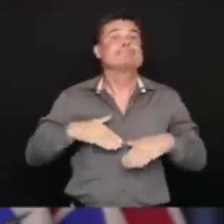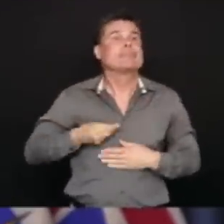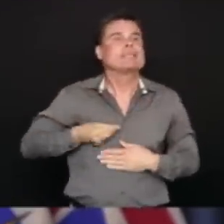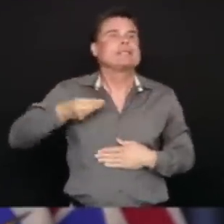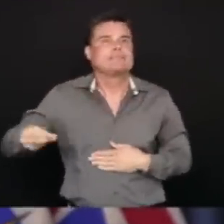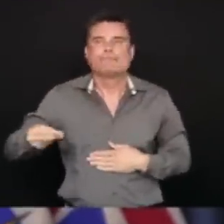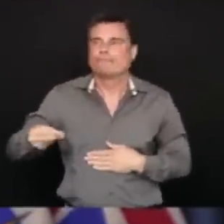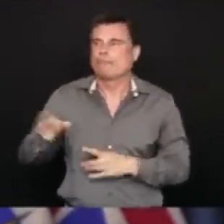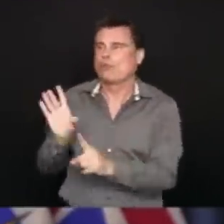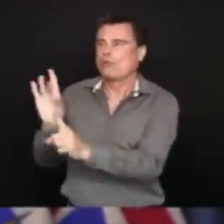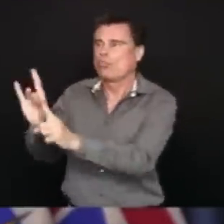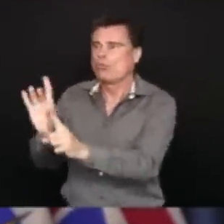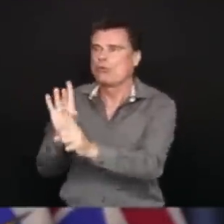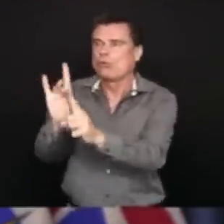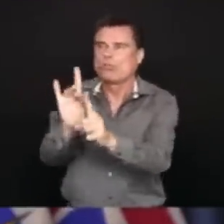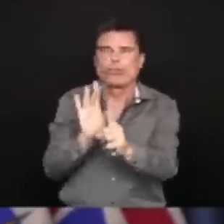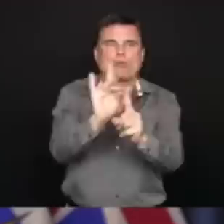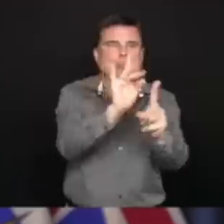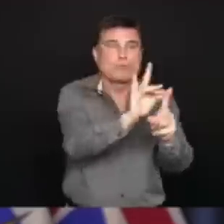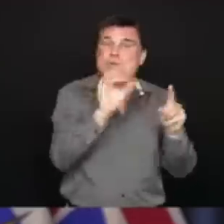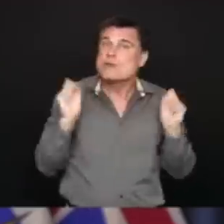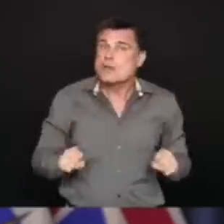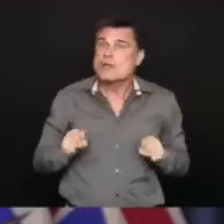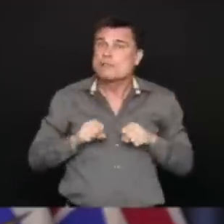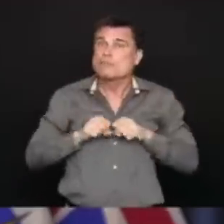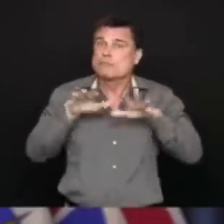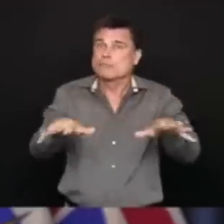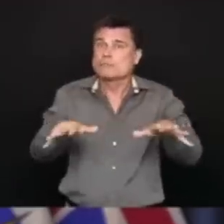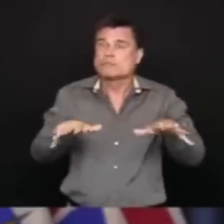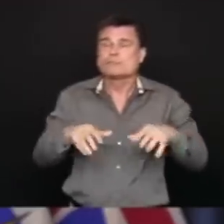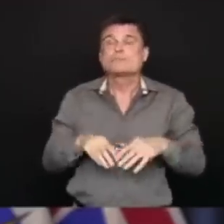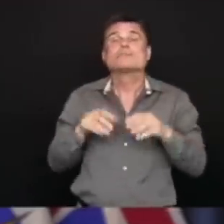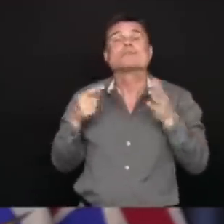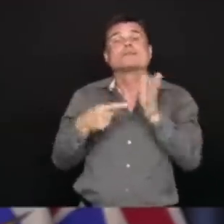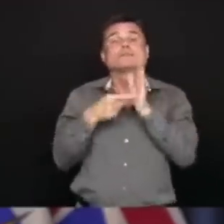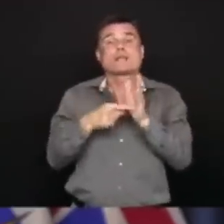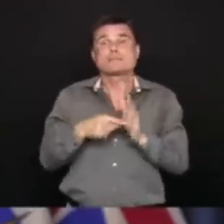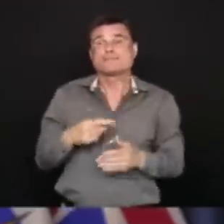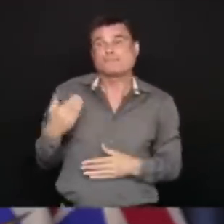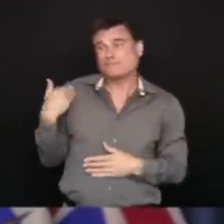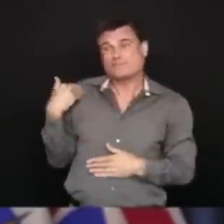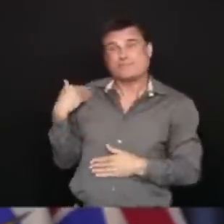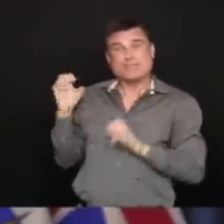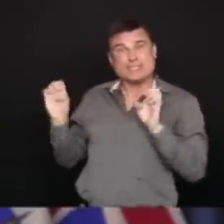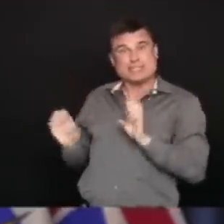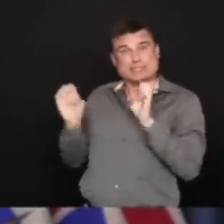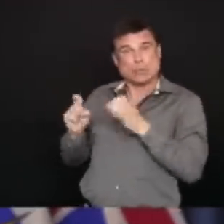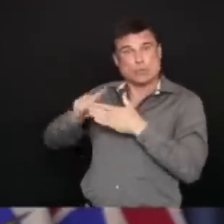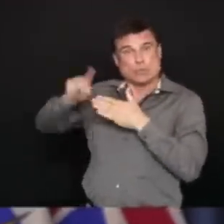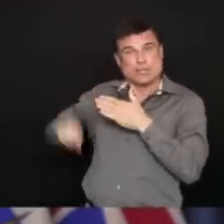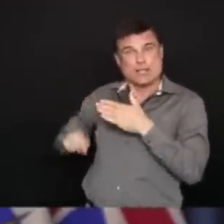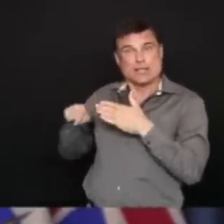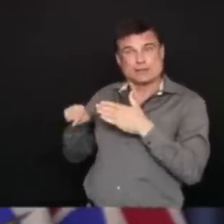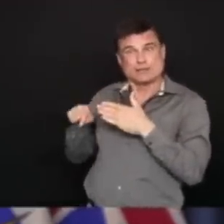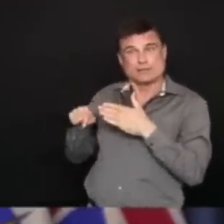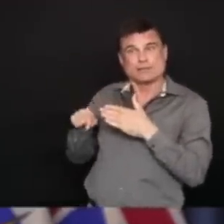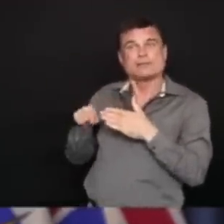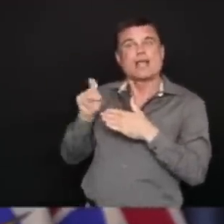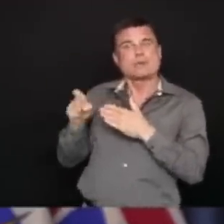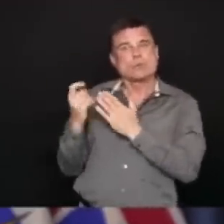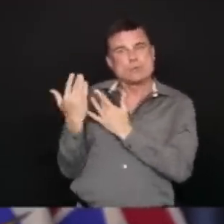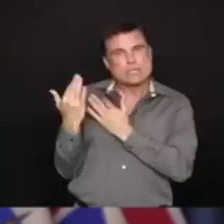example, we're going to start seeing if there's impacts on our communities in the coming days. When we start to